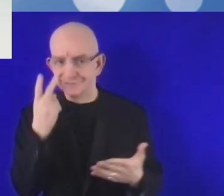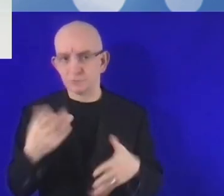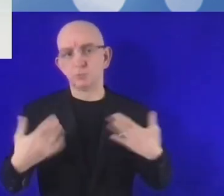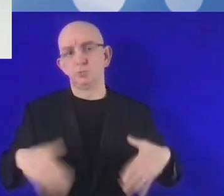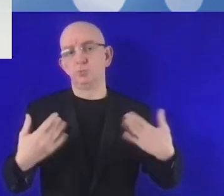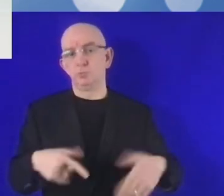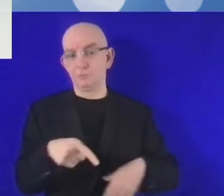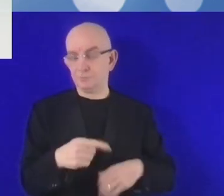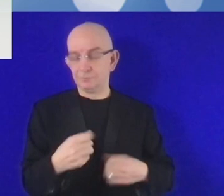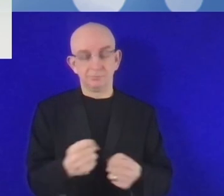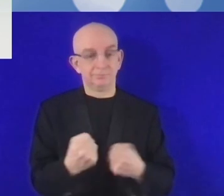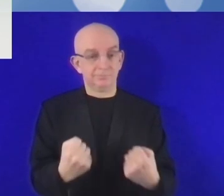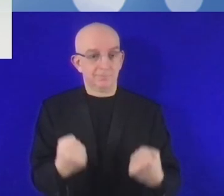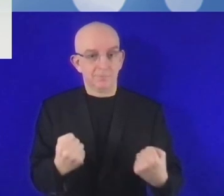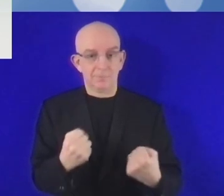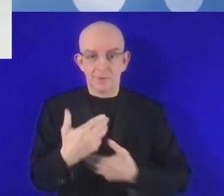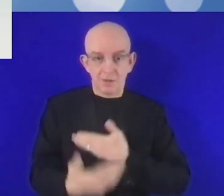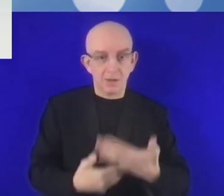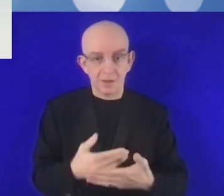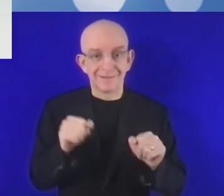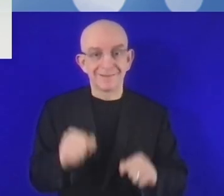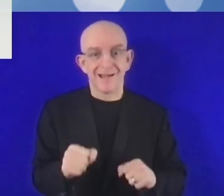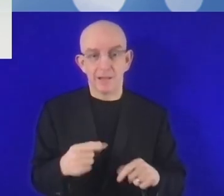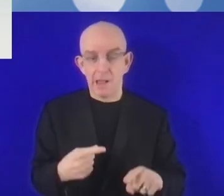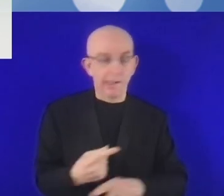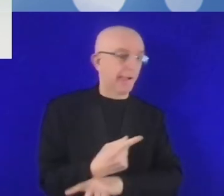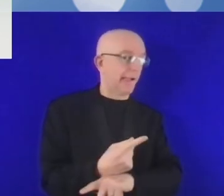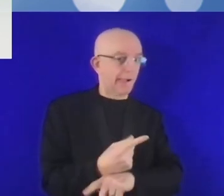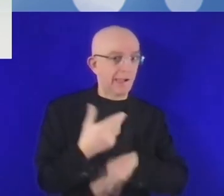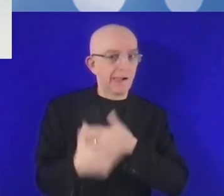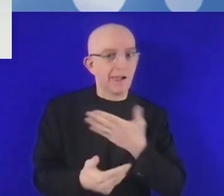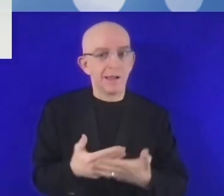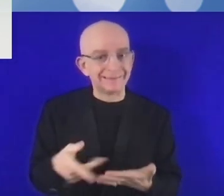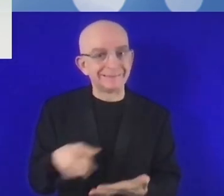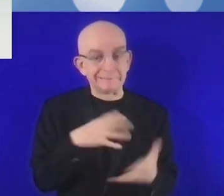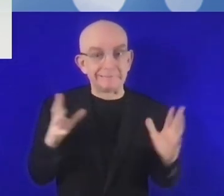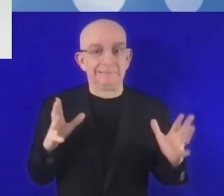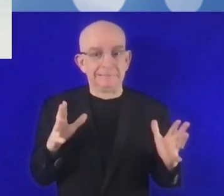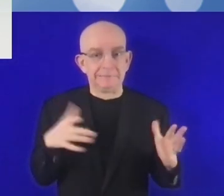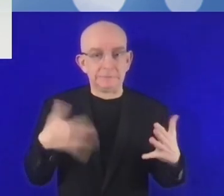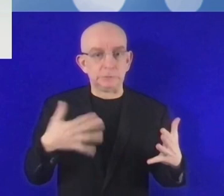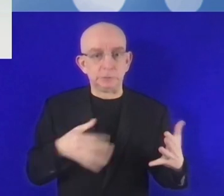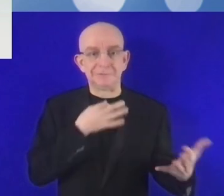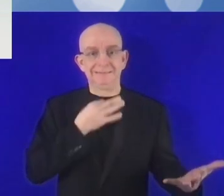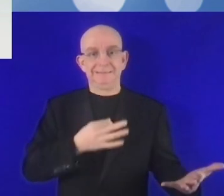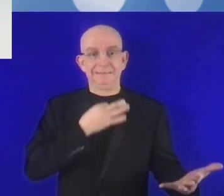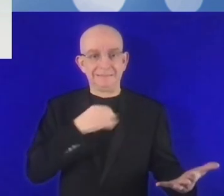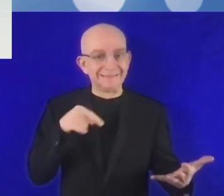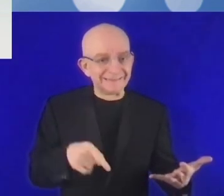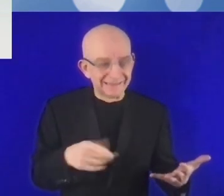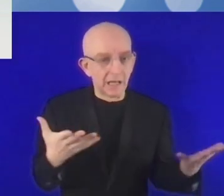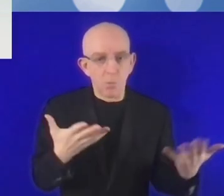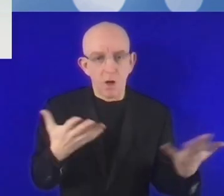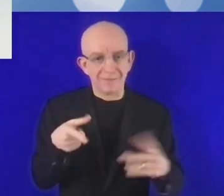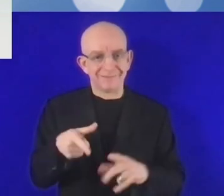risks elsewhere or impact the operation of the internet's underlying technical infrastructure that I've just described to you.